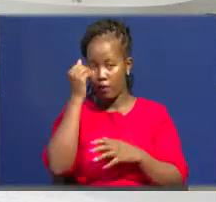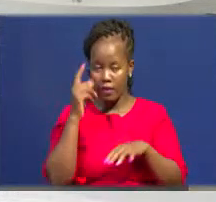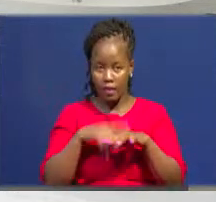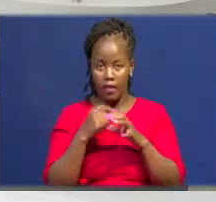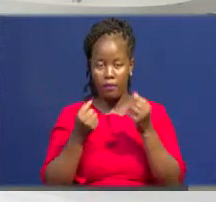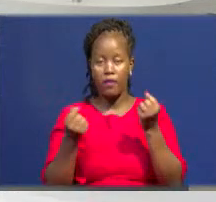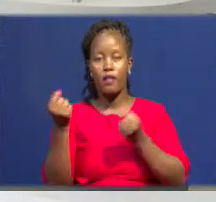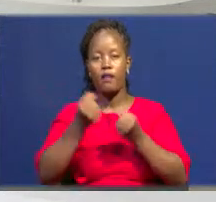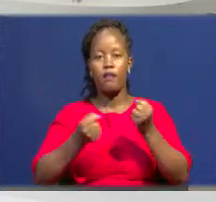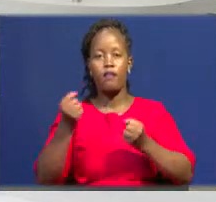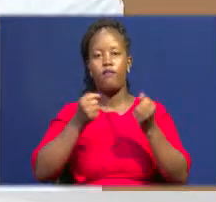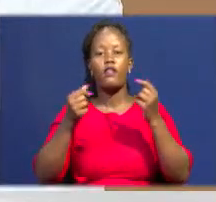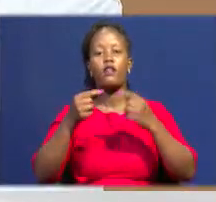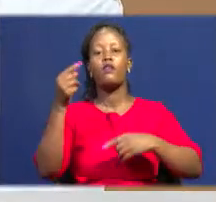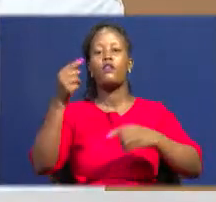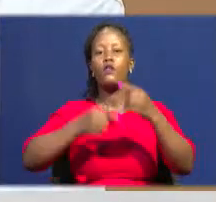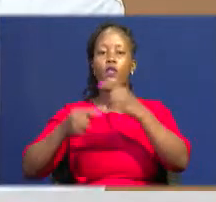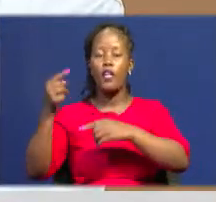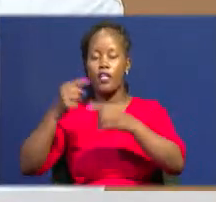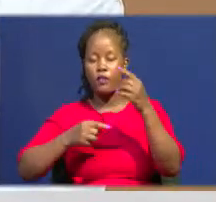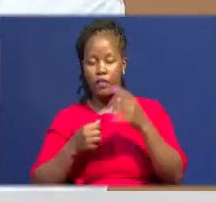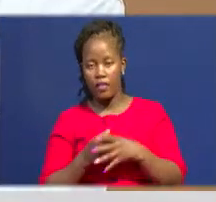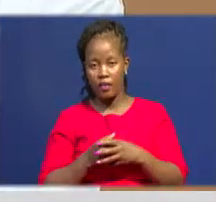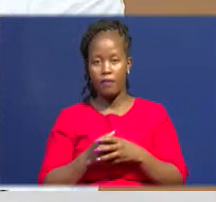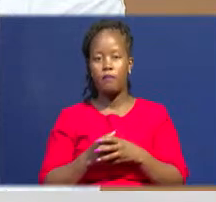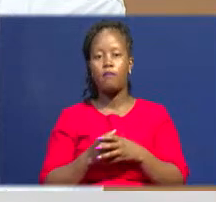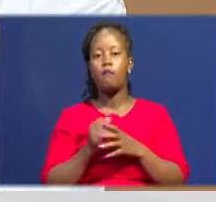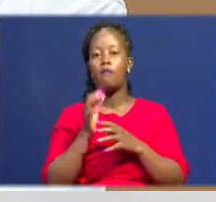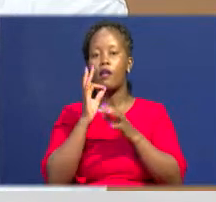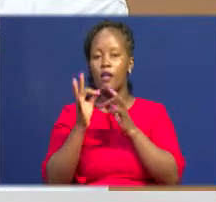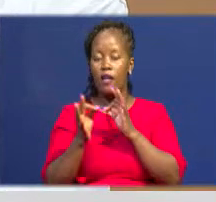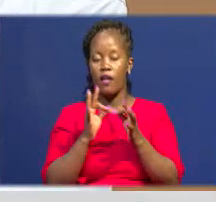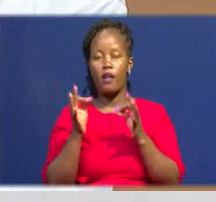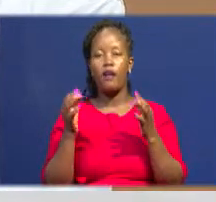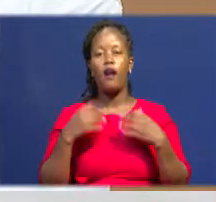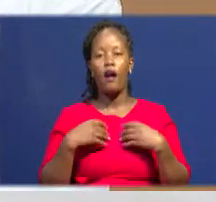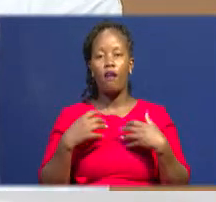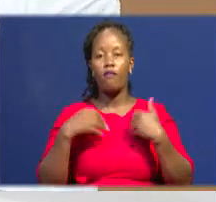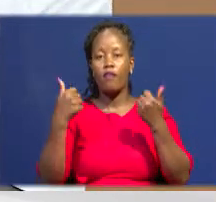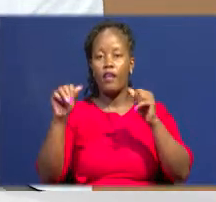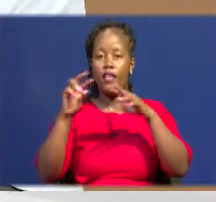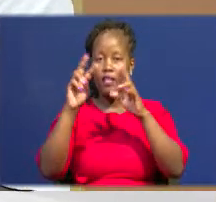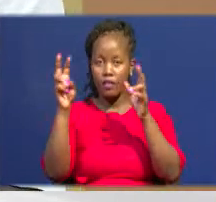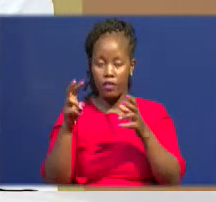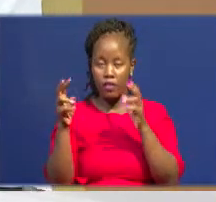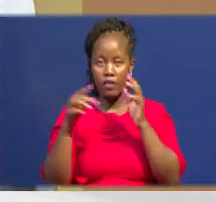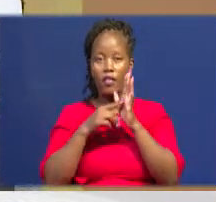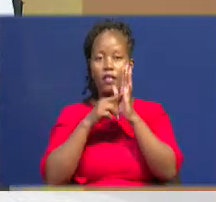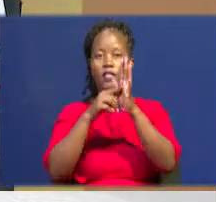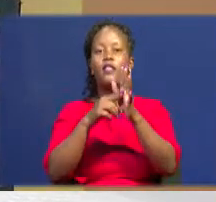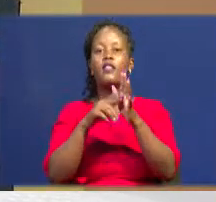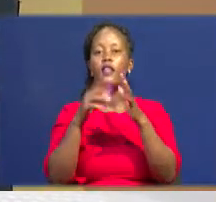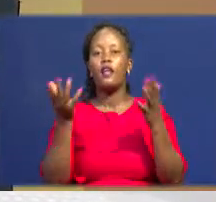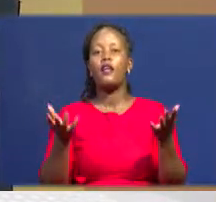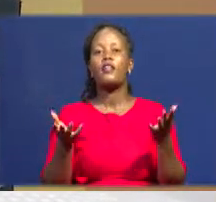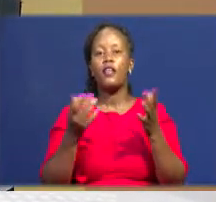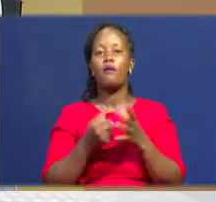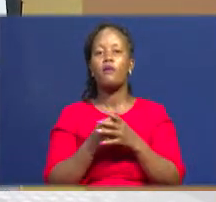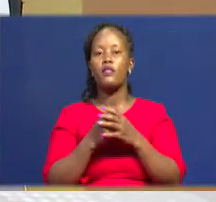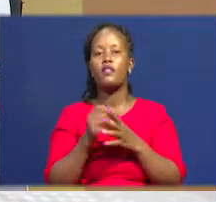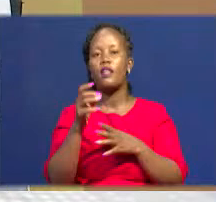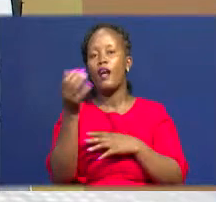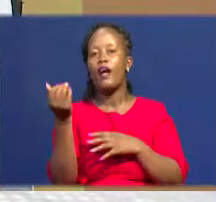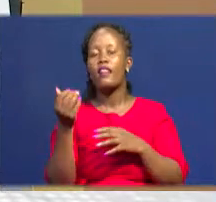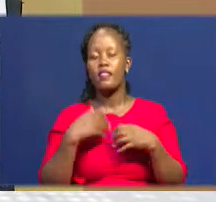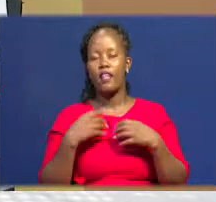starts, our main focus is on the rally. So if there are any issues, for example, like a typical stage, when how it is run, eh, there's a